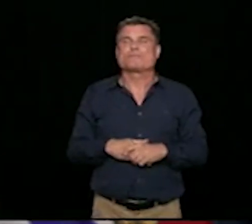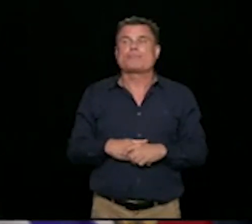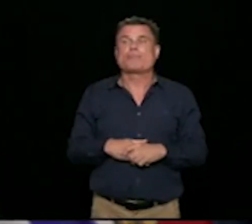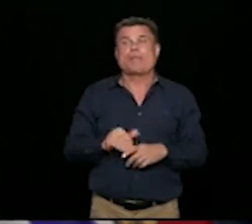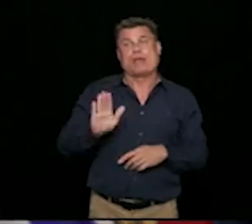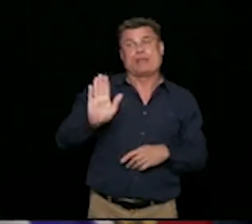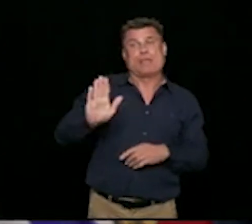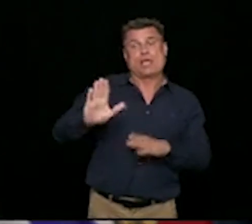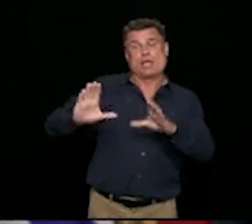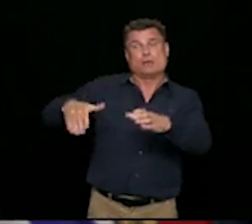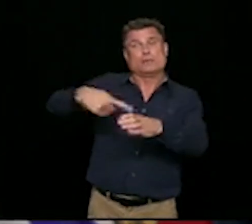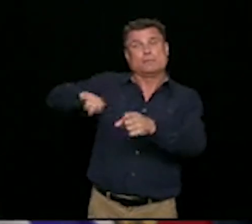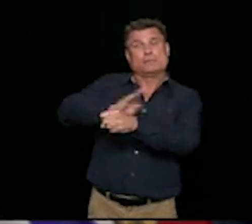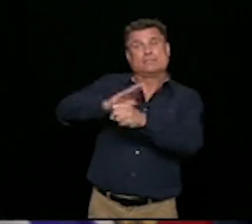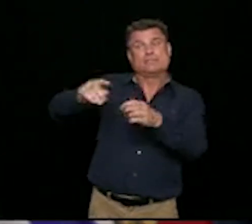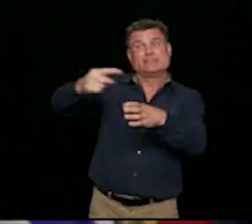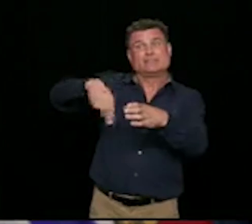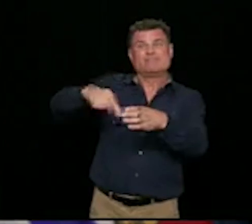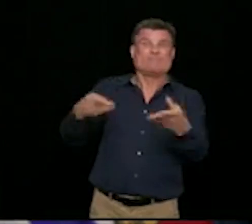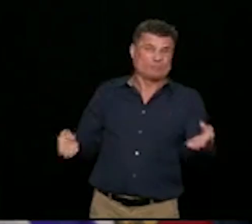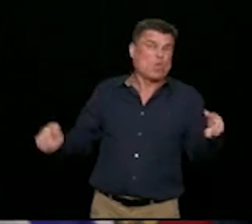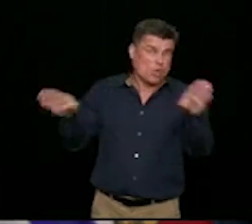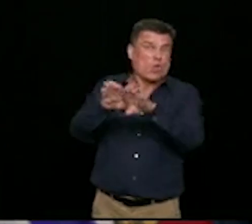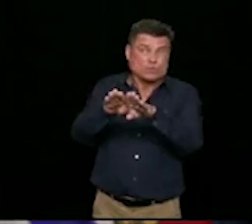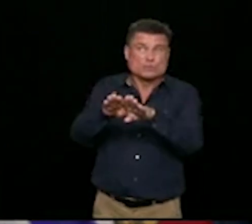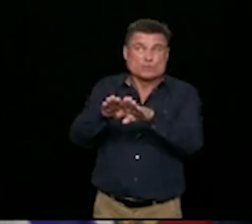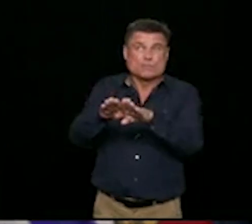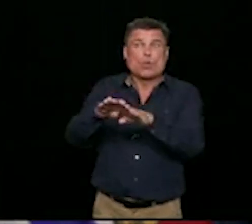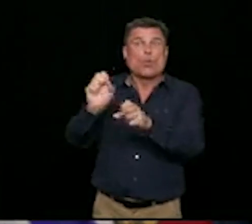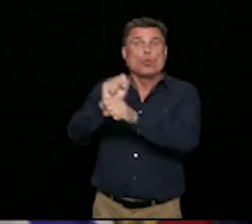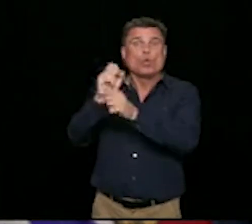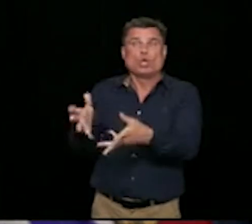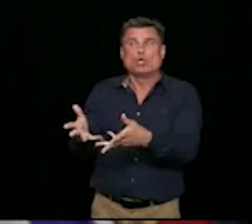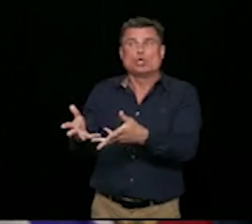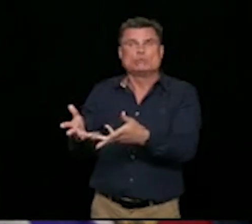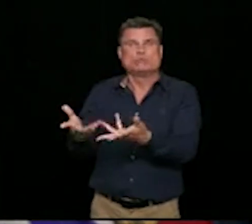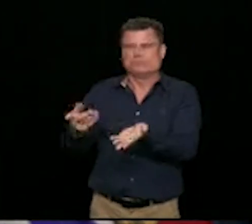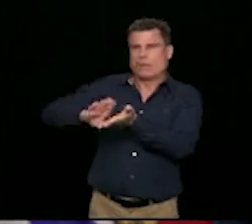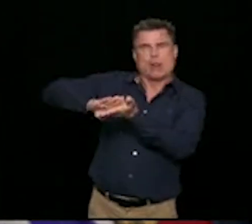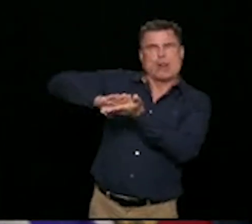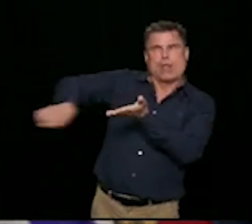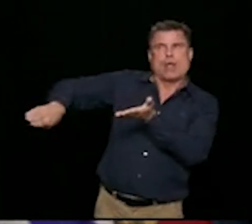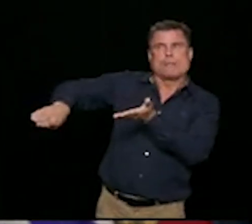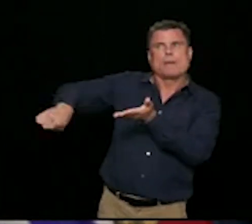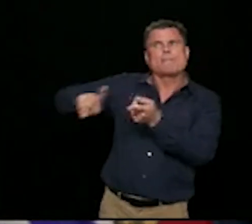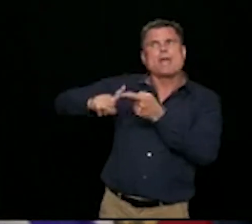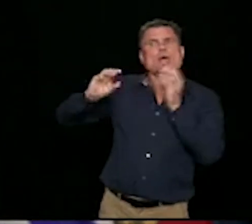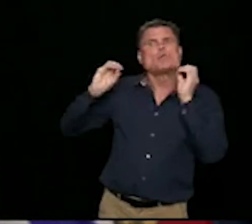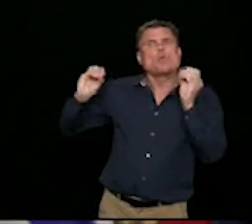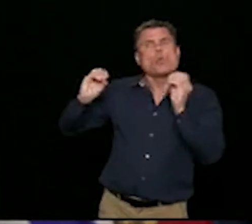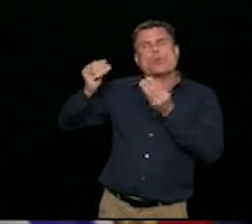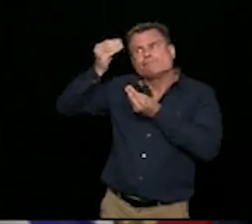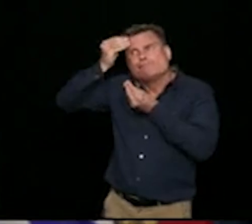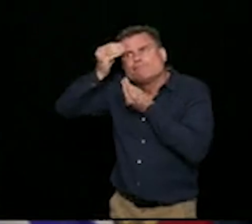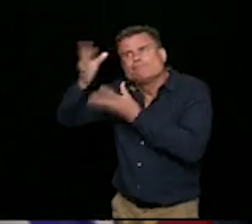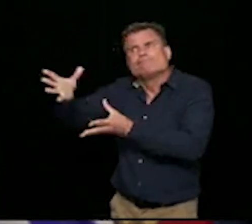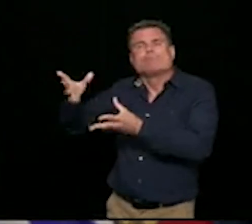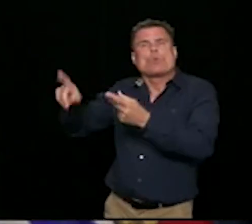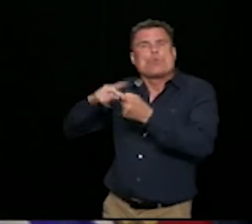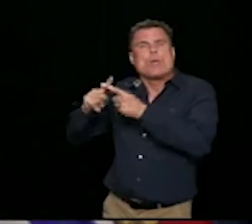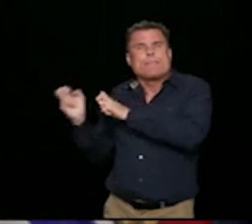hit us without any notice, as we all know. Businesses got shut down without knowing when they will reopen. The workers lost